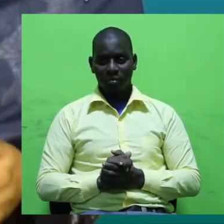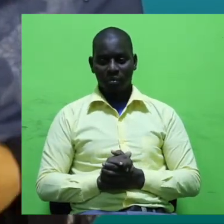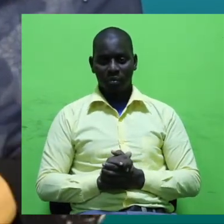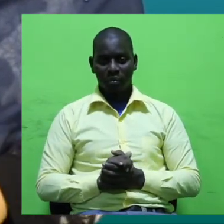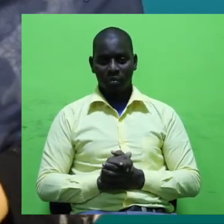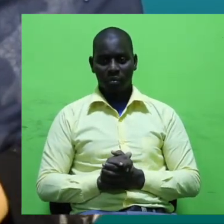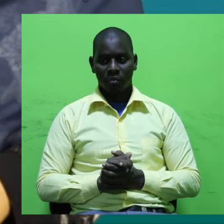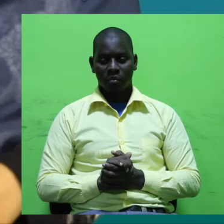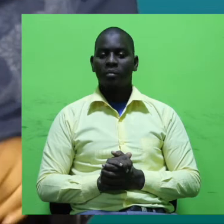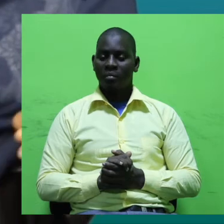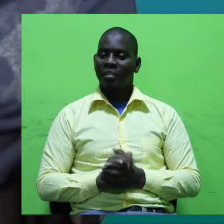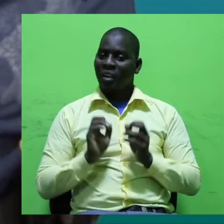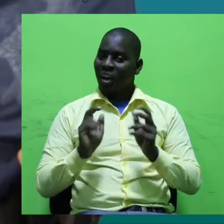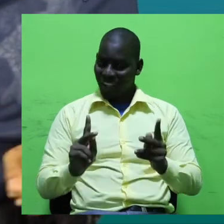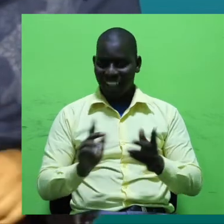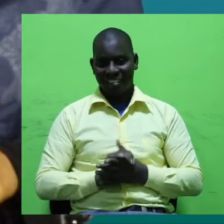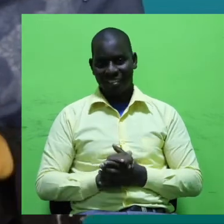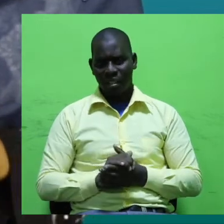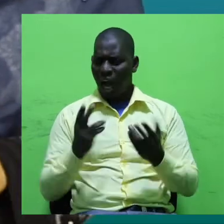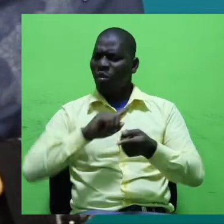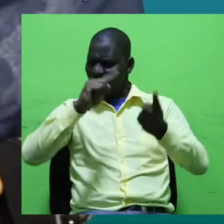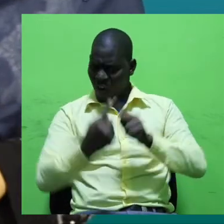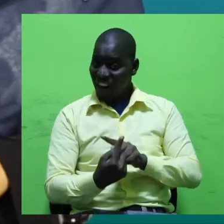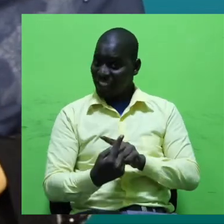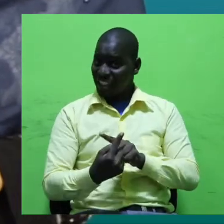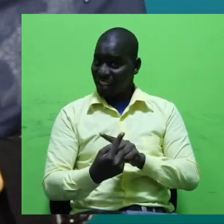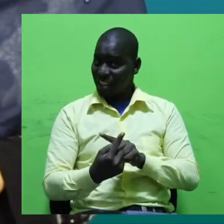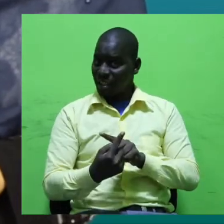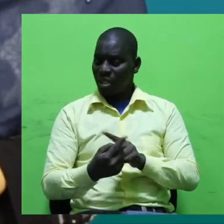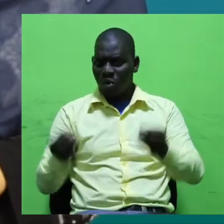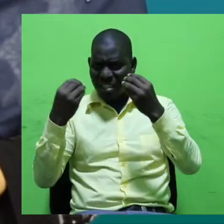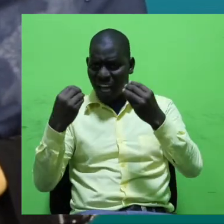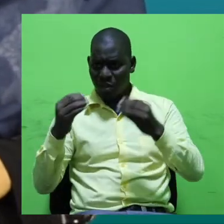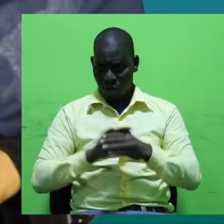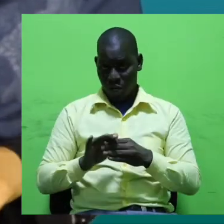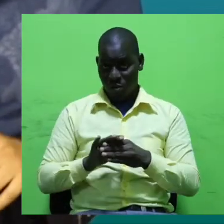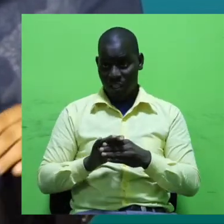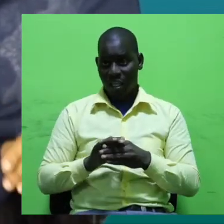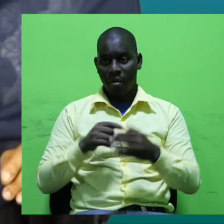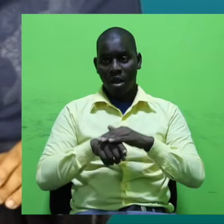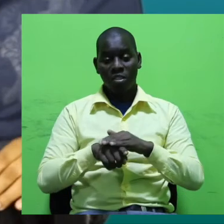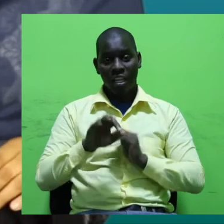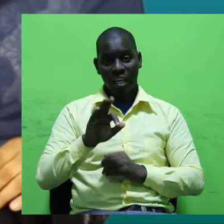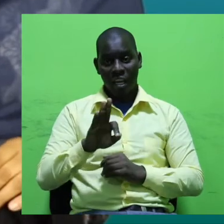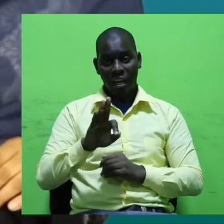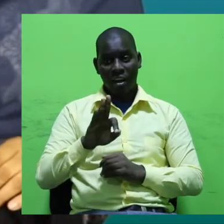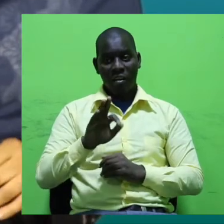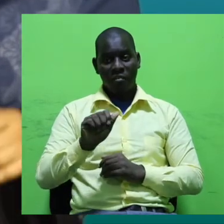is 54, plus 32, the answer is 86. So 30